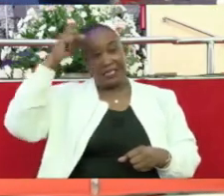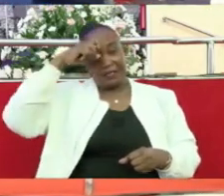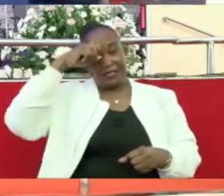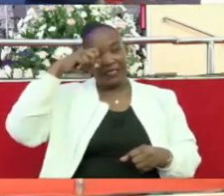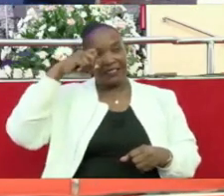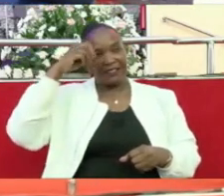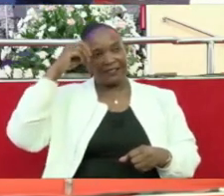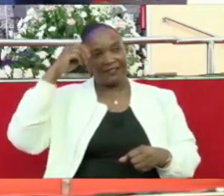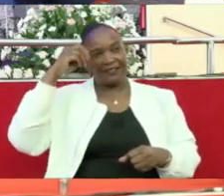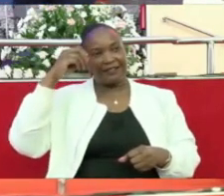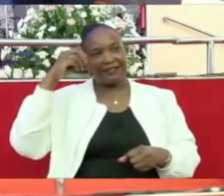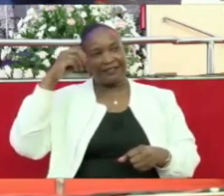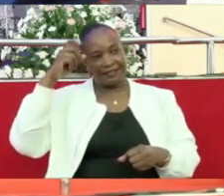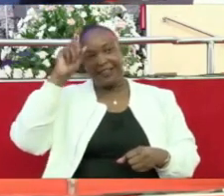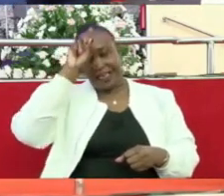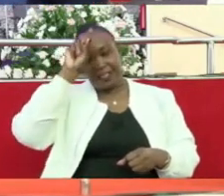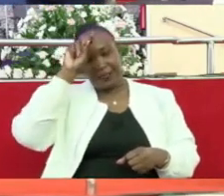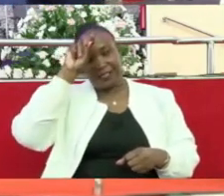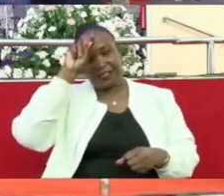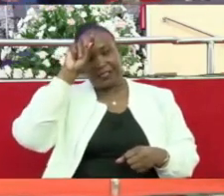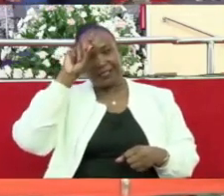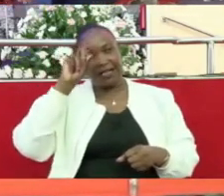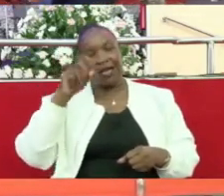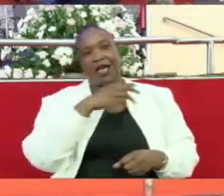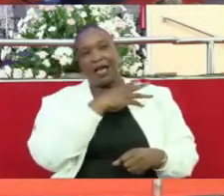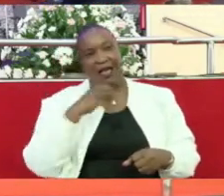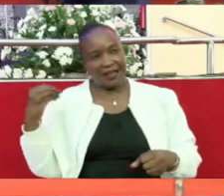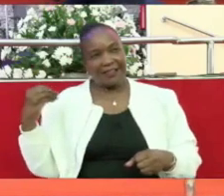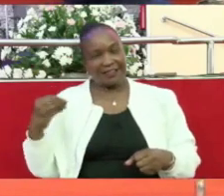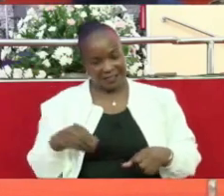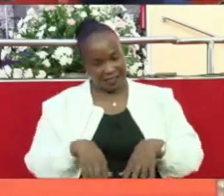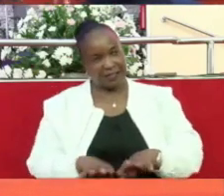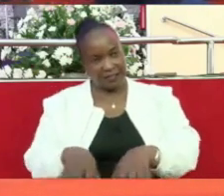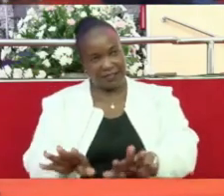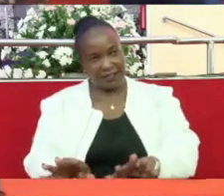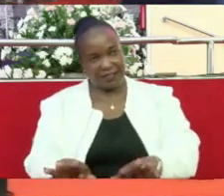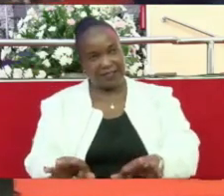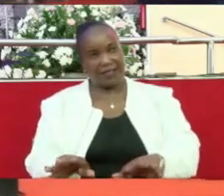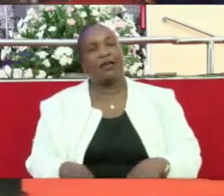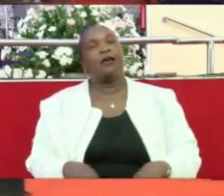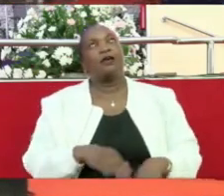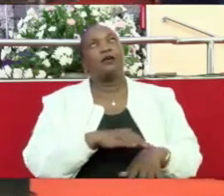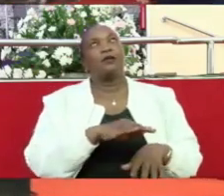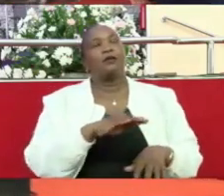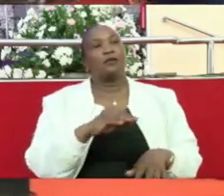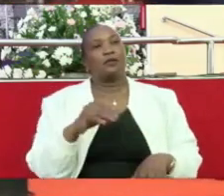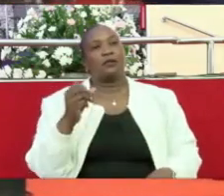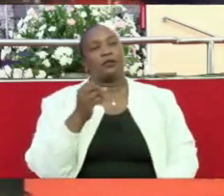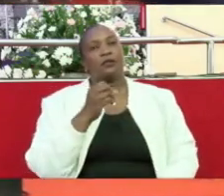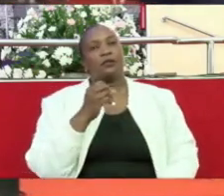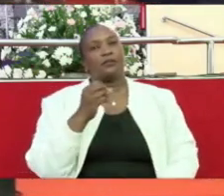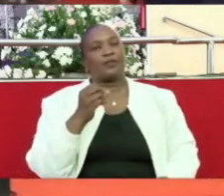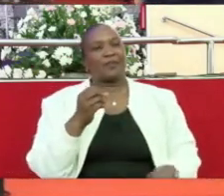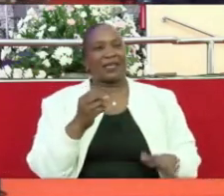or wherever else. Wangekimbia mahali pengine. But what was bigger before them and why they were afraid? Lakini wakati ambao wanaogopa, it's because there